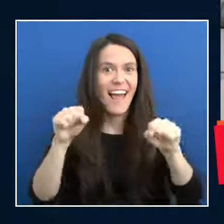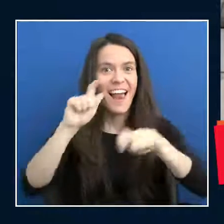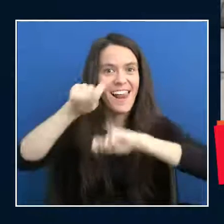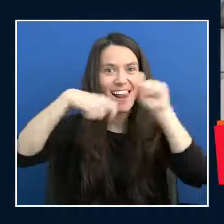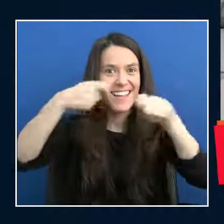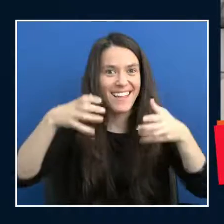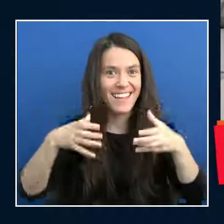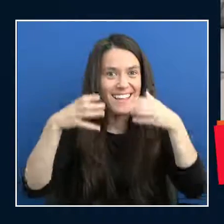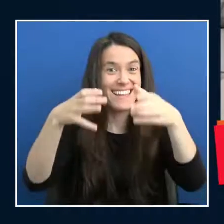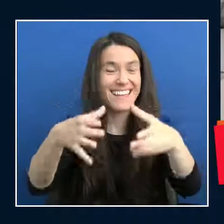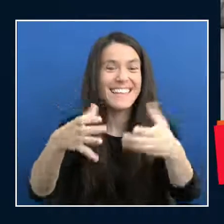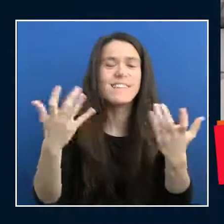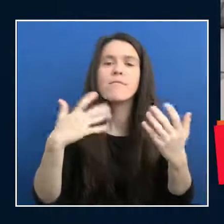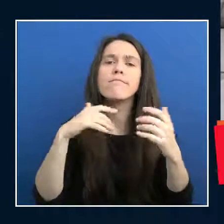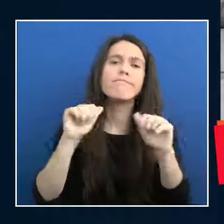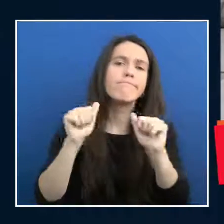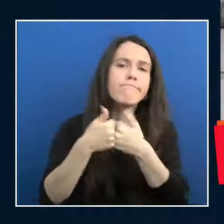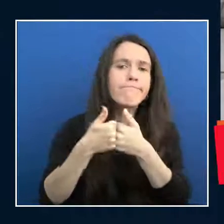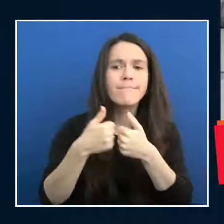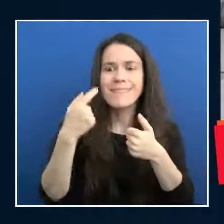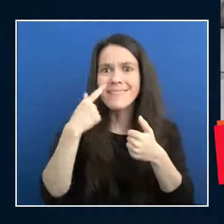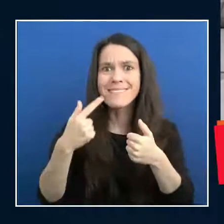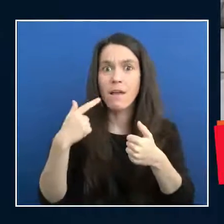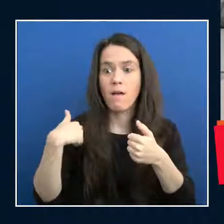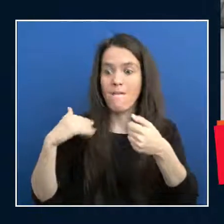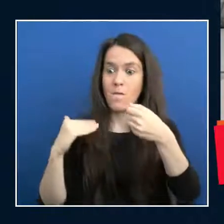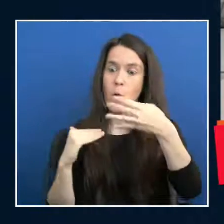covers everything that we do in these 4 episodes.